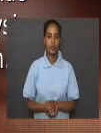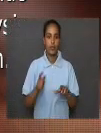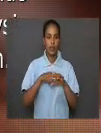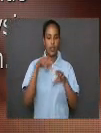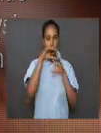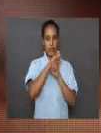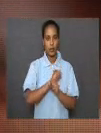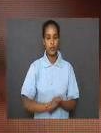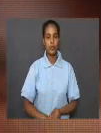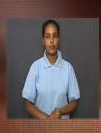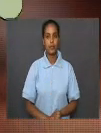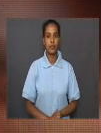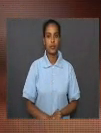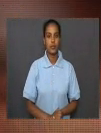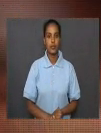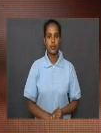time's up.